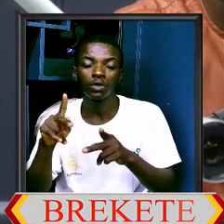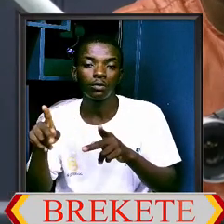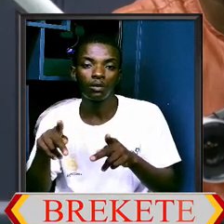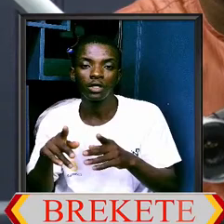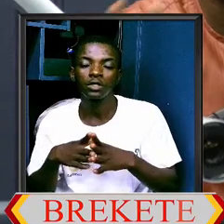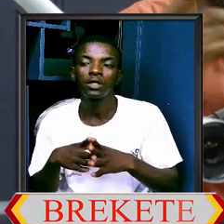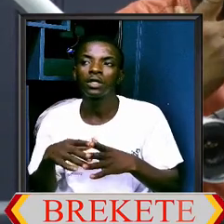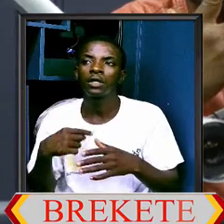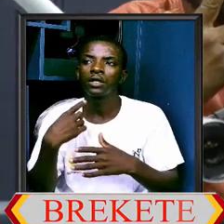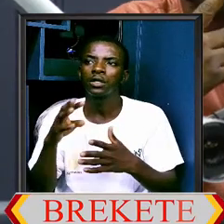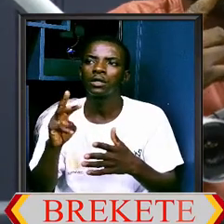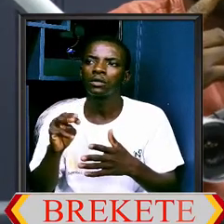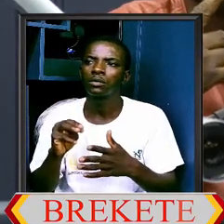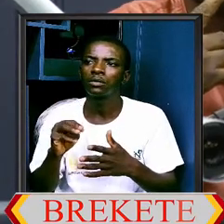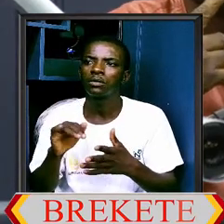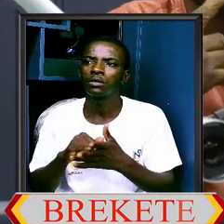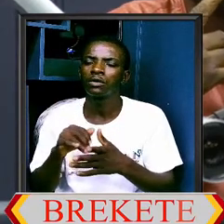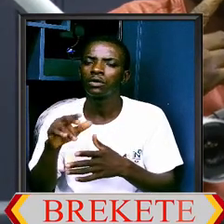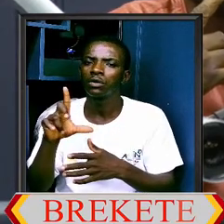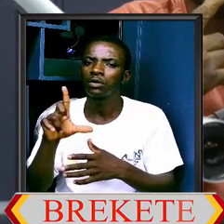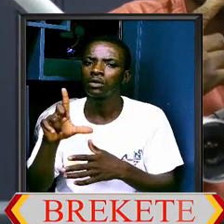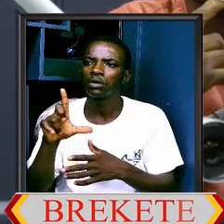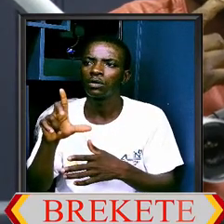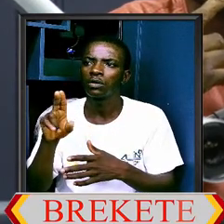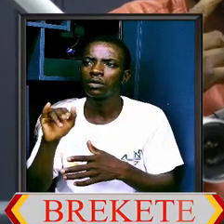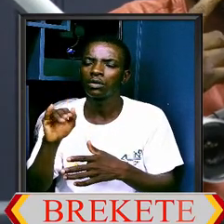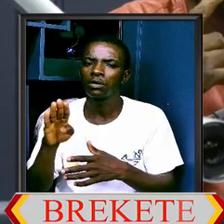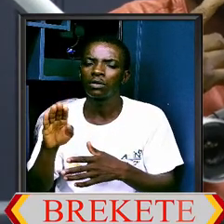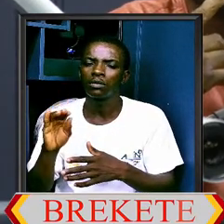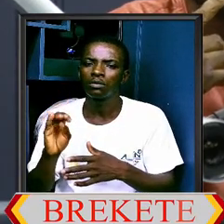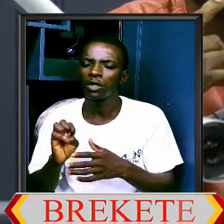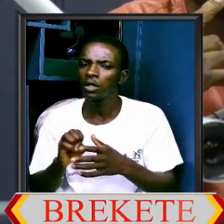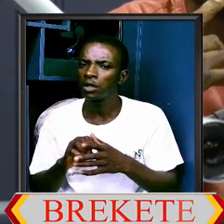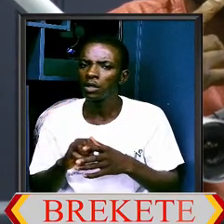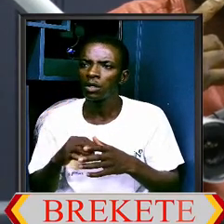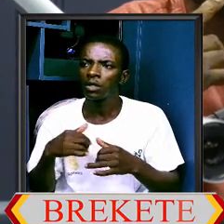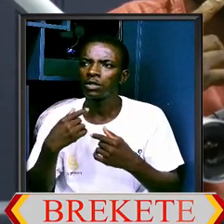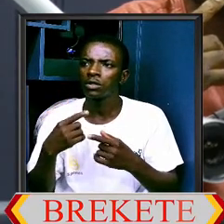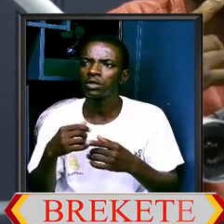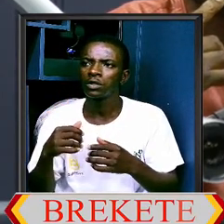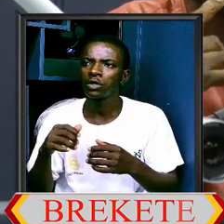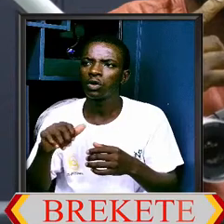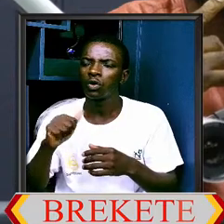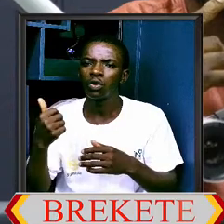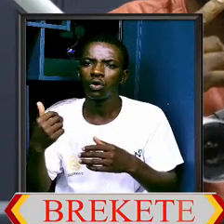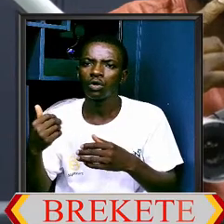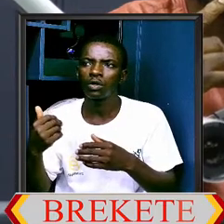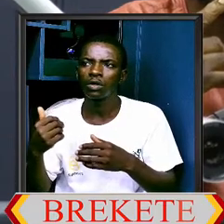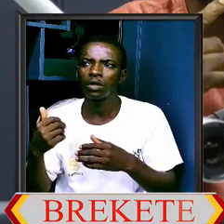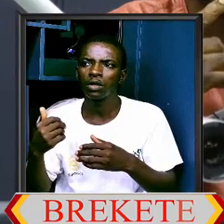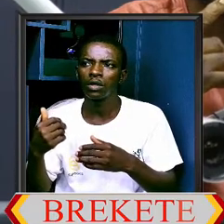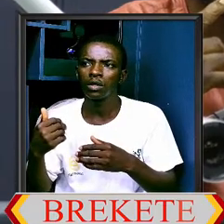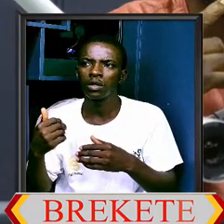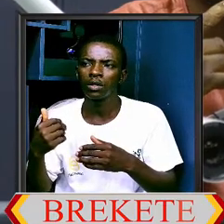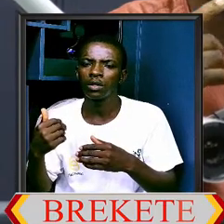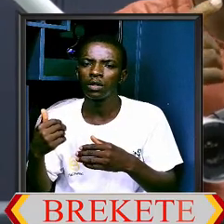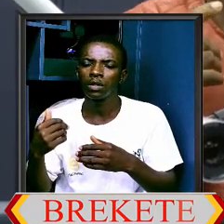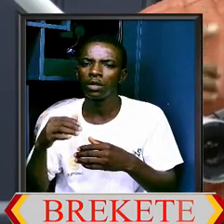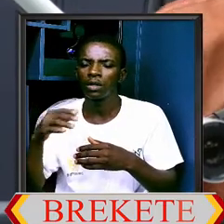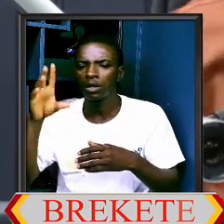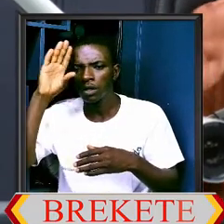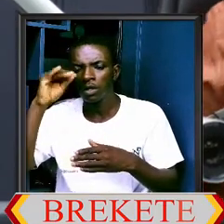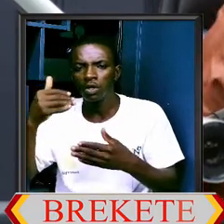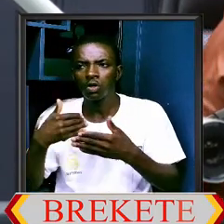Mm-hmm. And I told them, sir, I'm going to Lube. You shot Lube. I'm going to Lube. That is the other guy that close to me. Now grab my